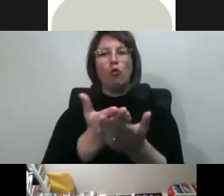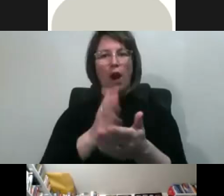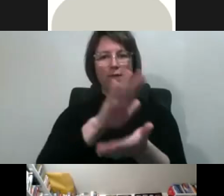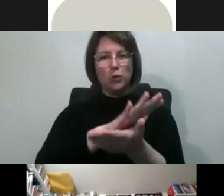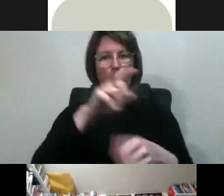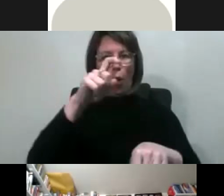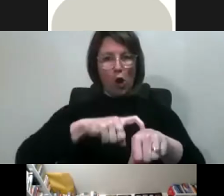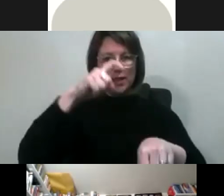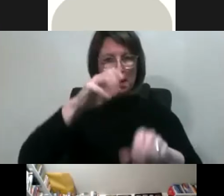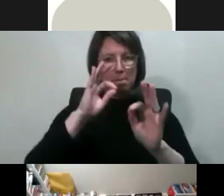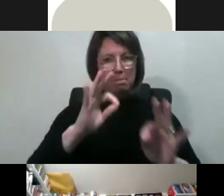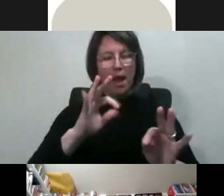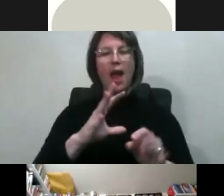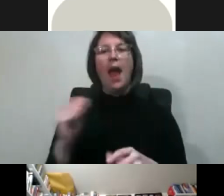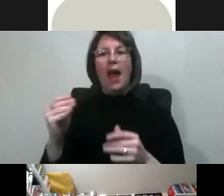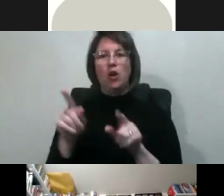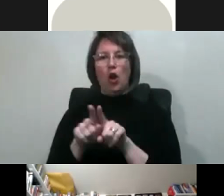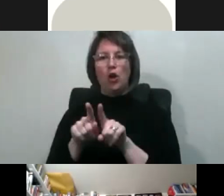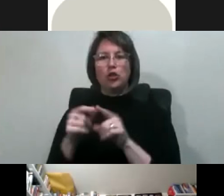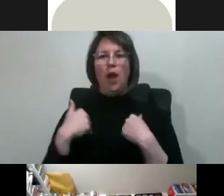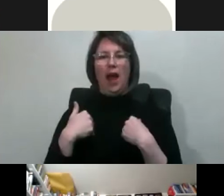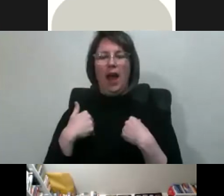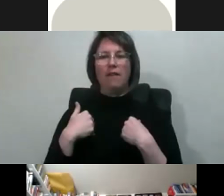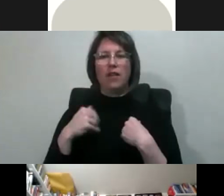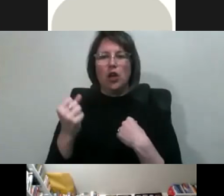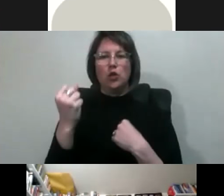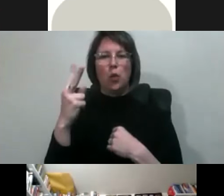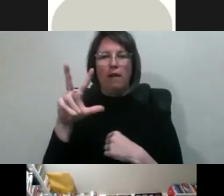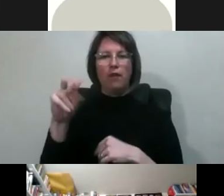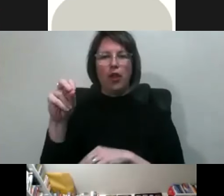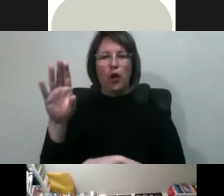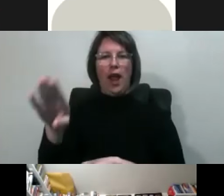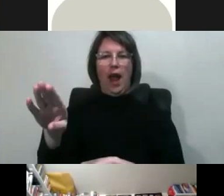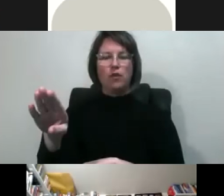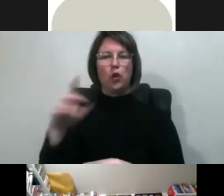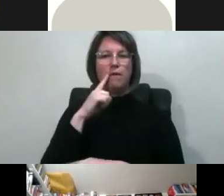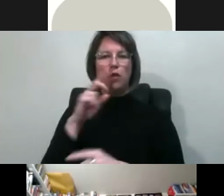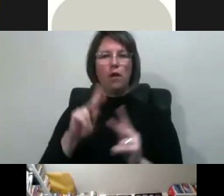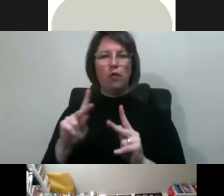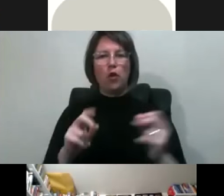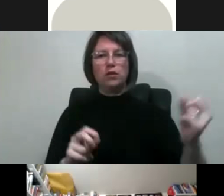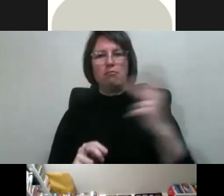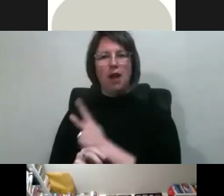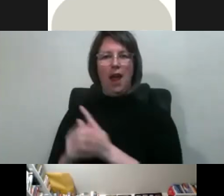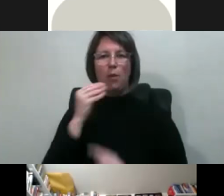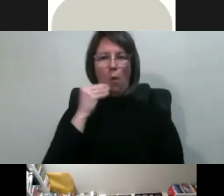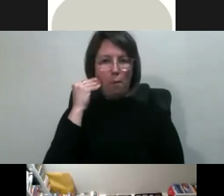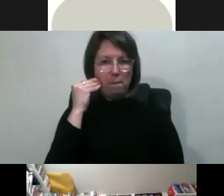time, and also have a 12:30 afternoon trip to get folks back home